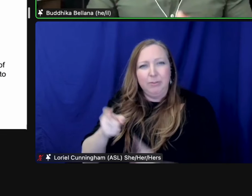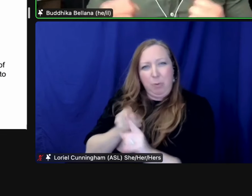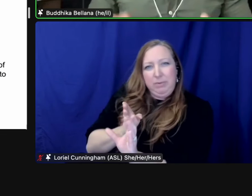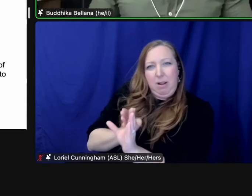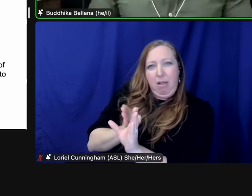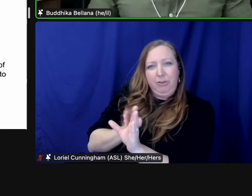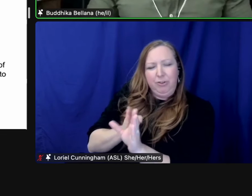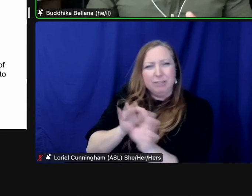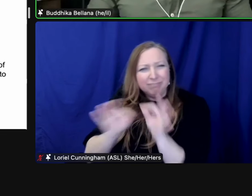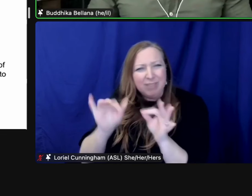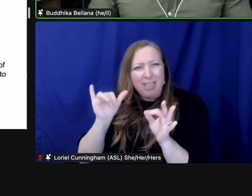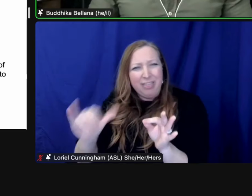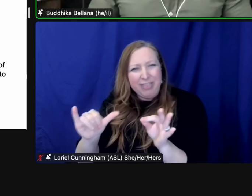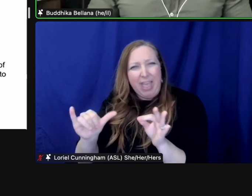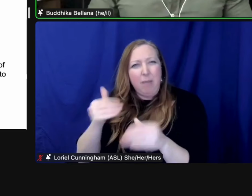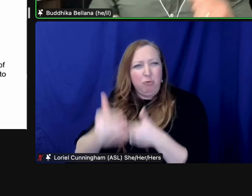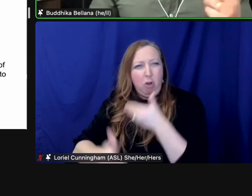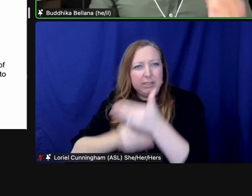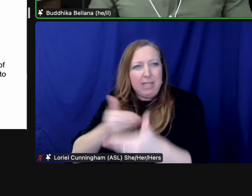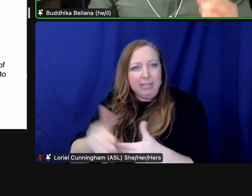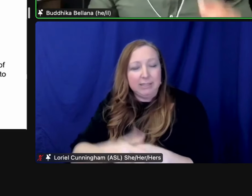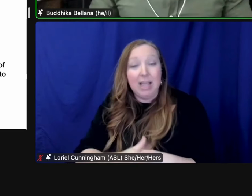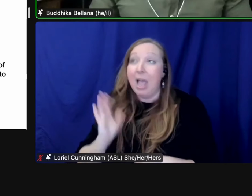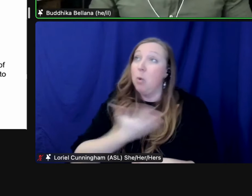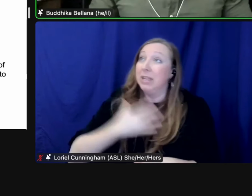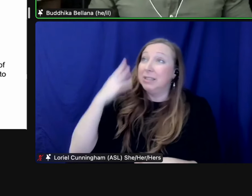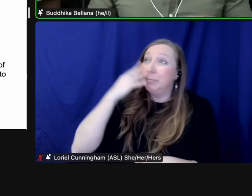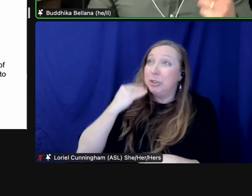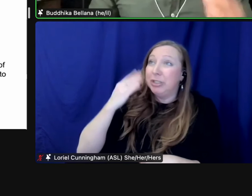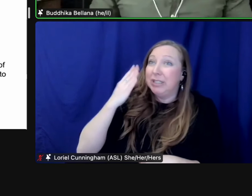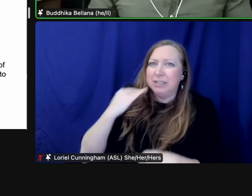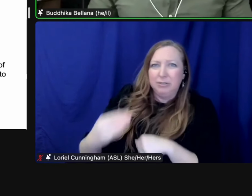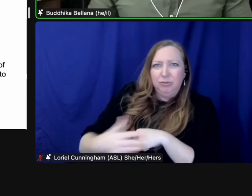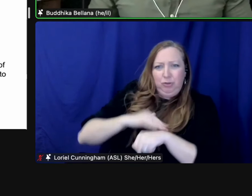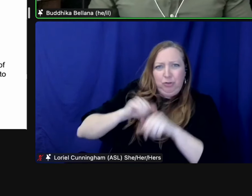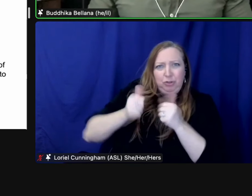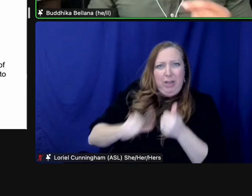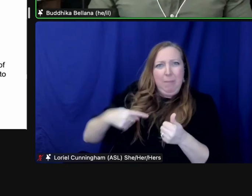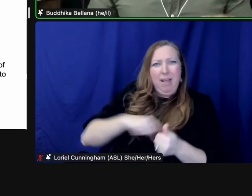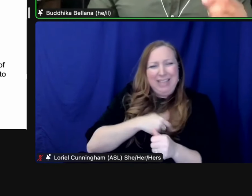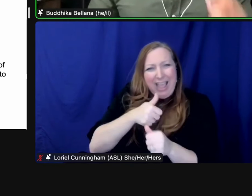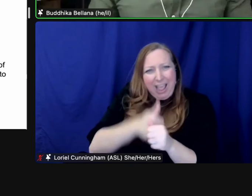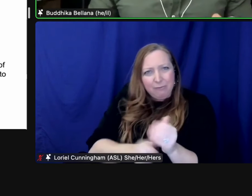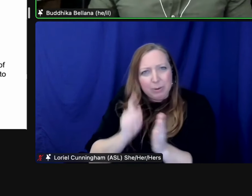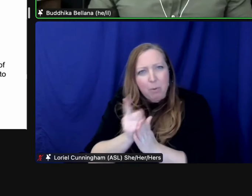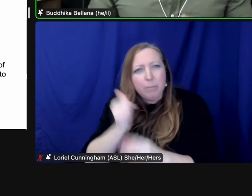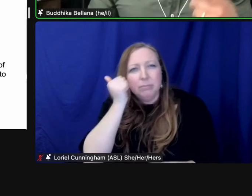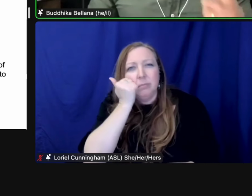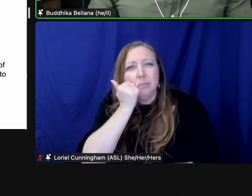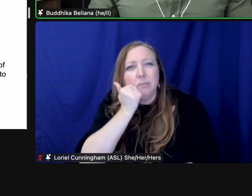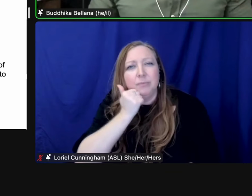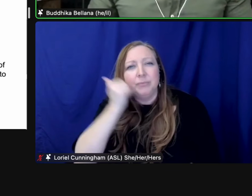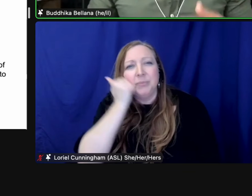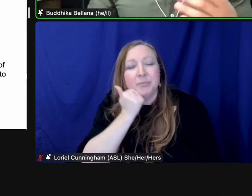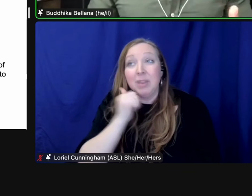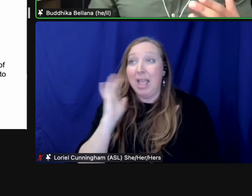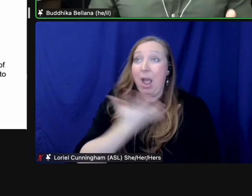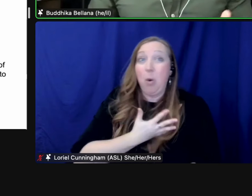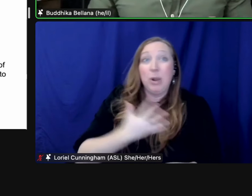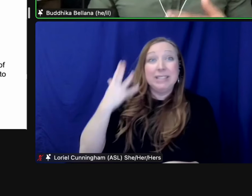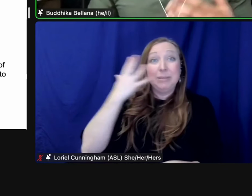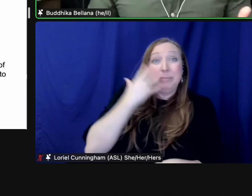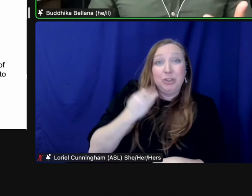experience is remolding us every moment, and our mental reaction on any given thing is really resultant of our experience of